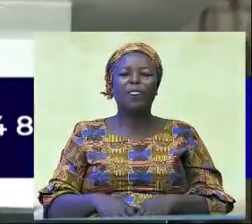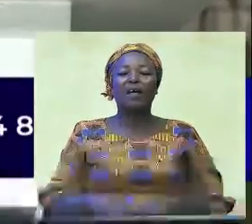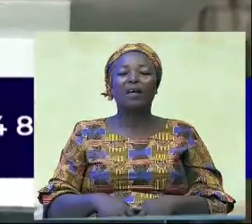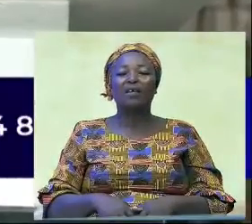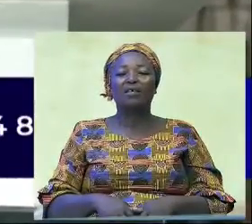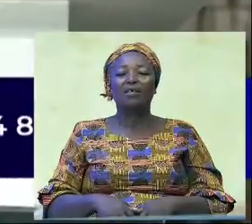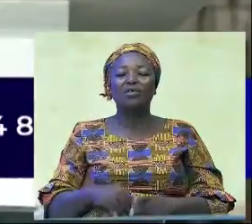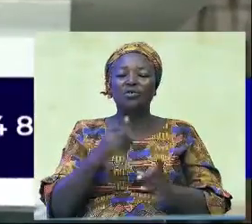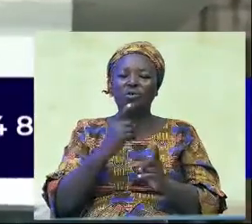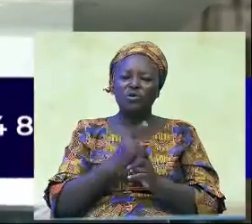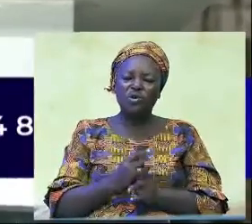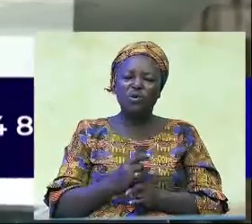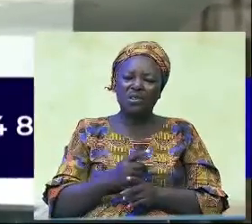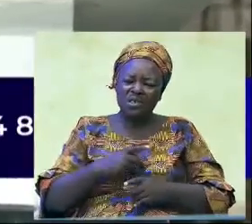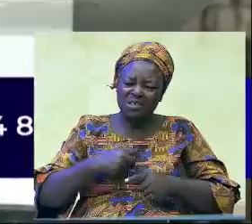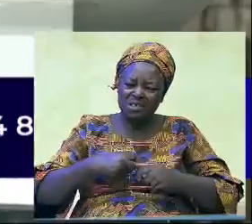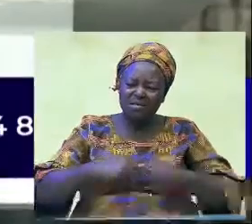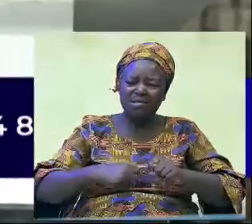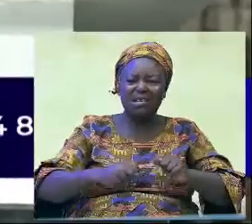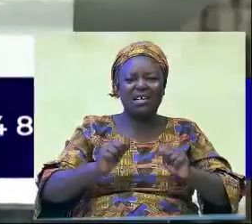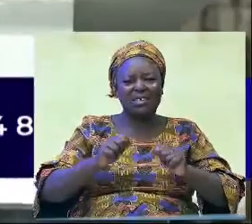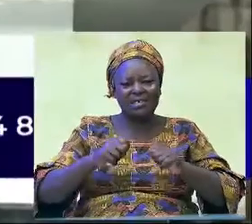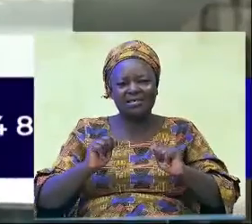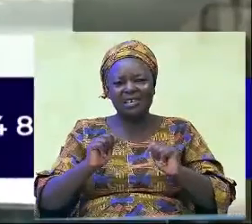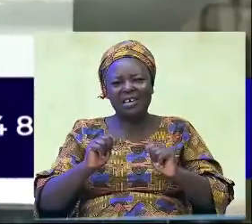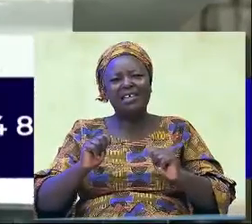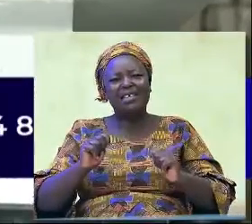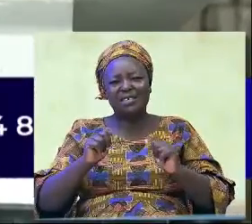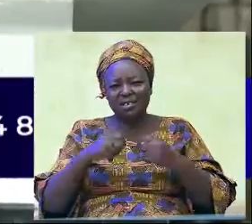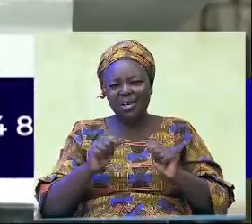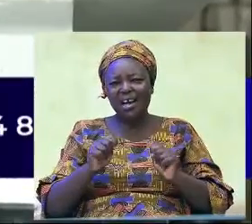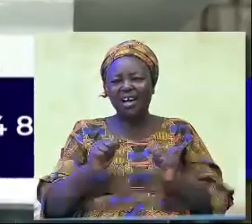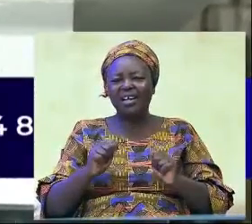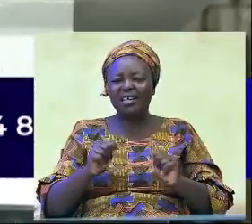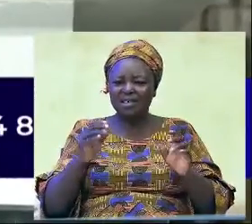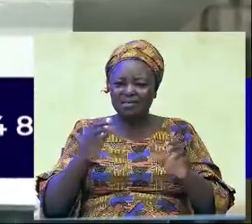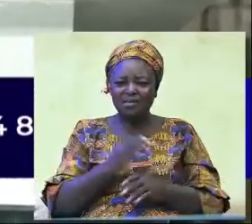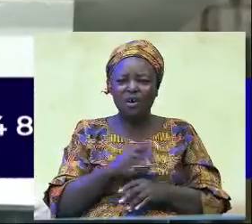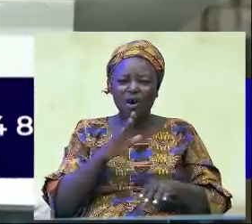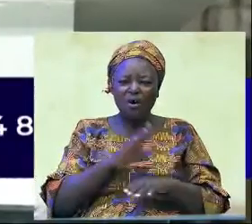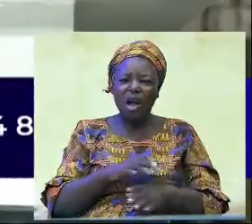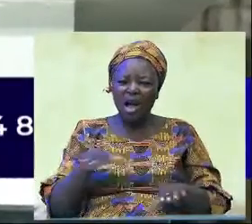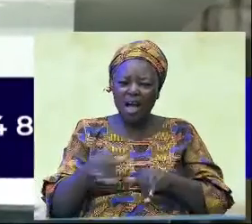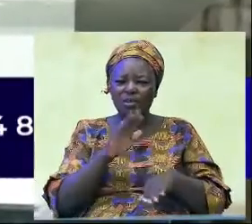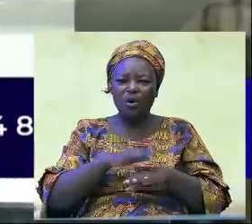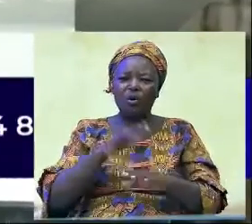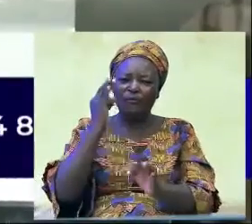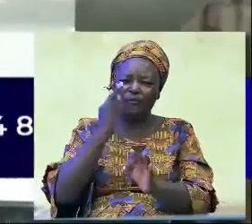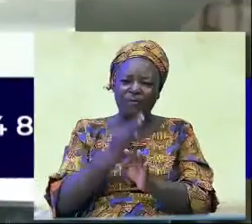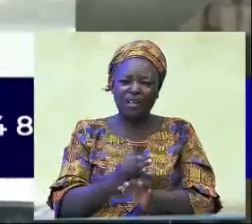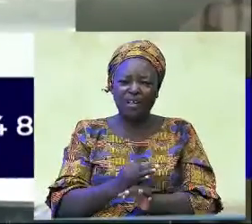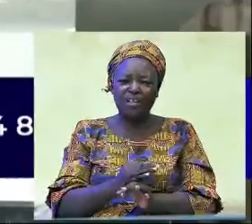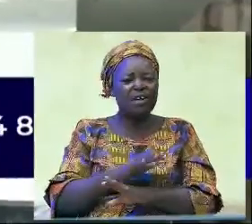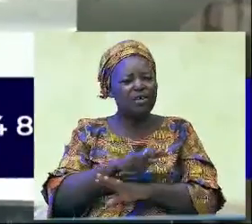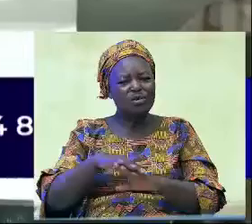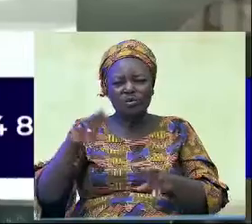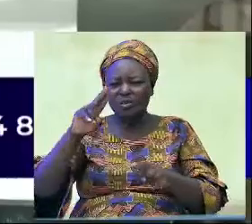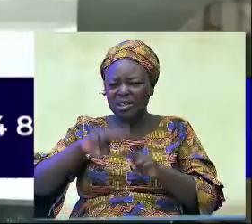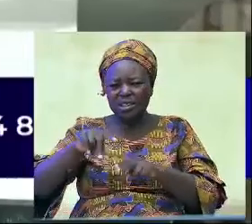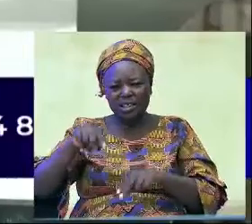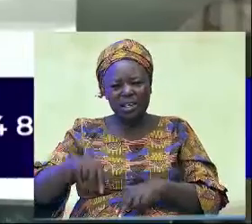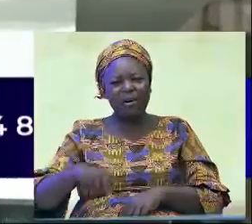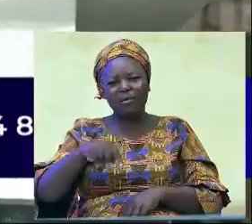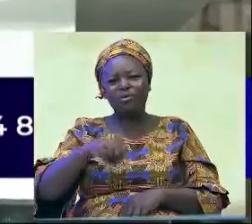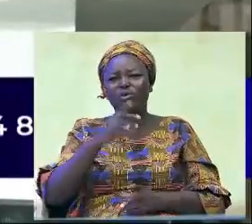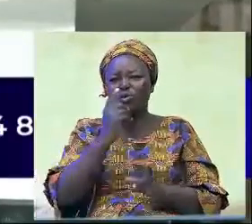you are, begin to do what you are not able to do. Test them now. Don't sit down, check yourself. Don't